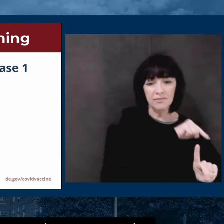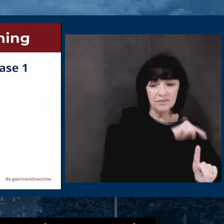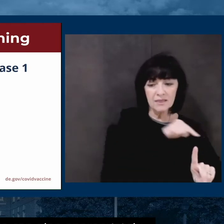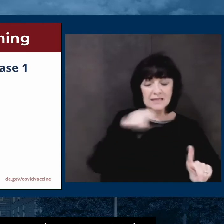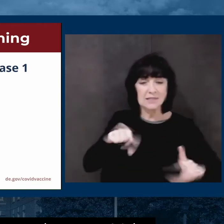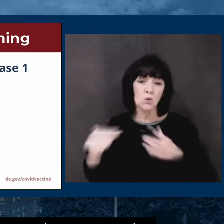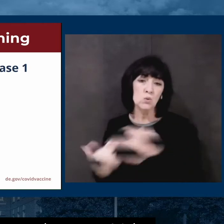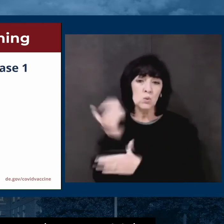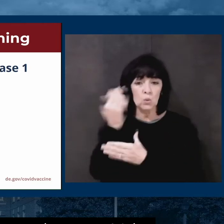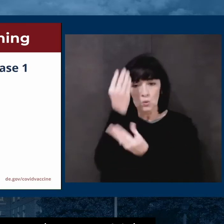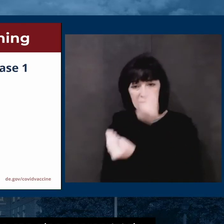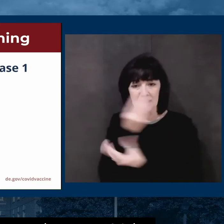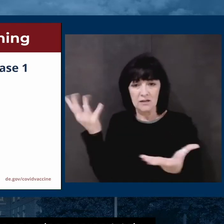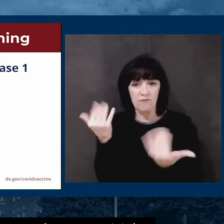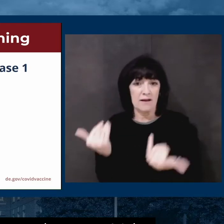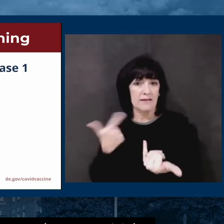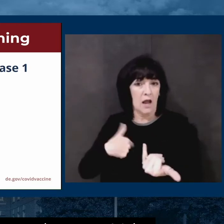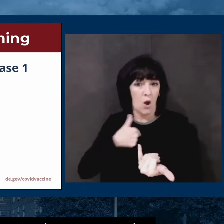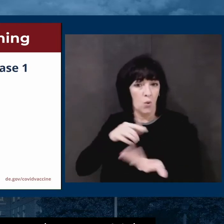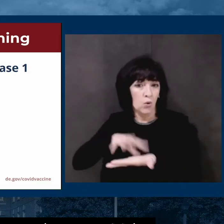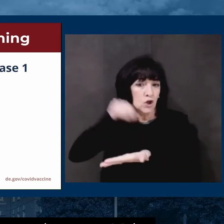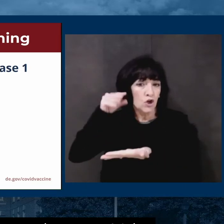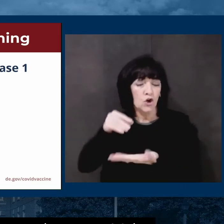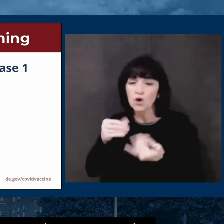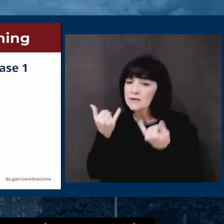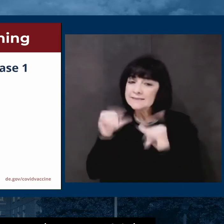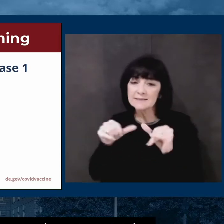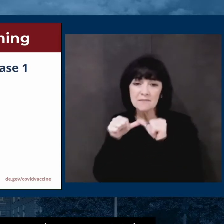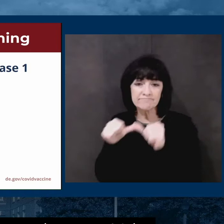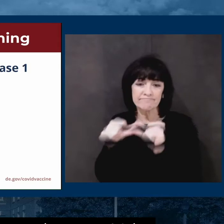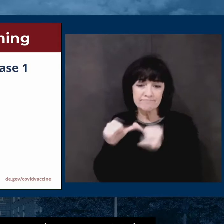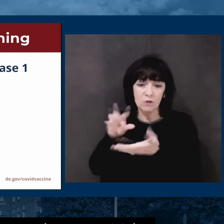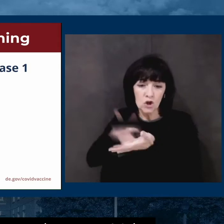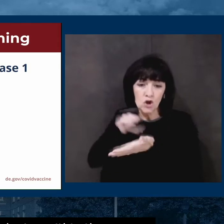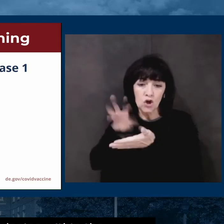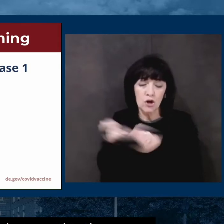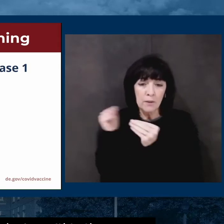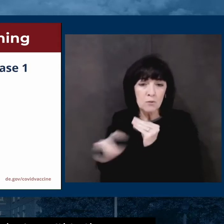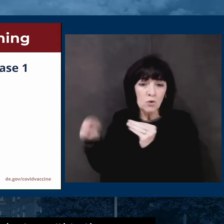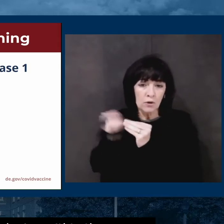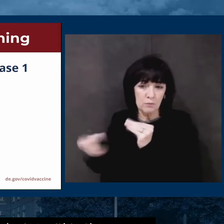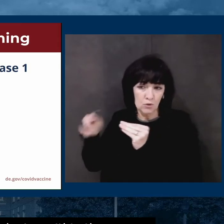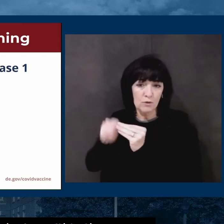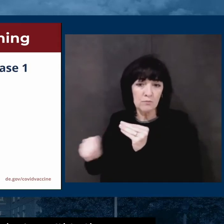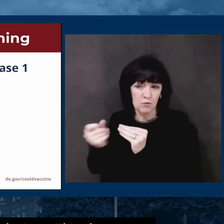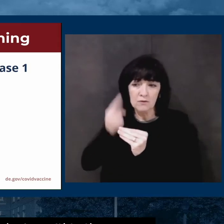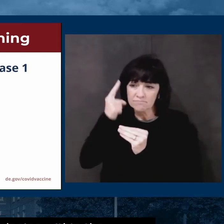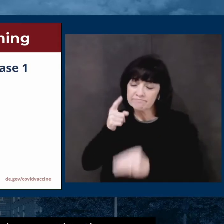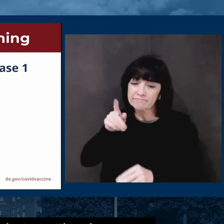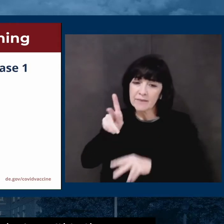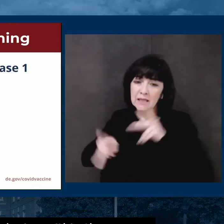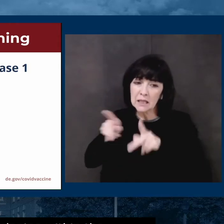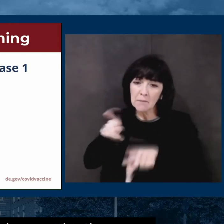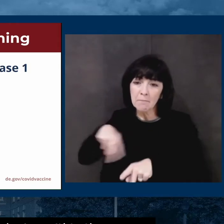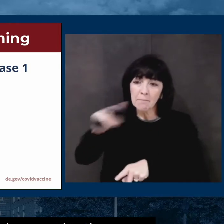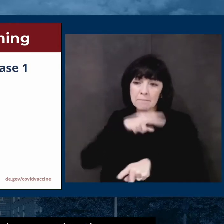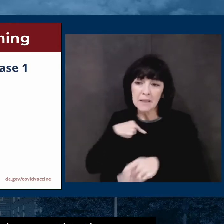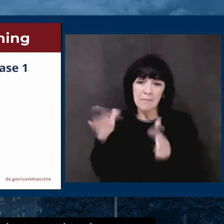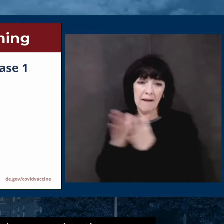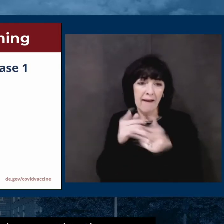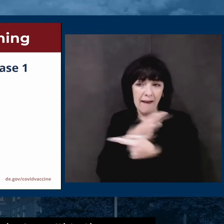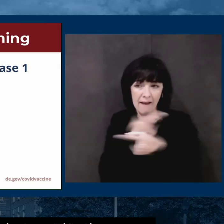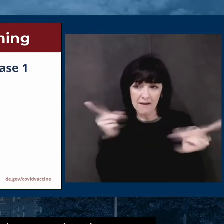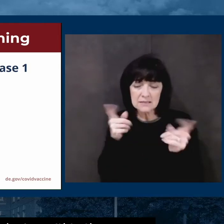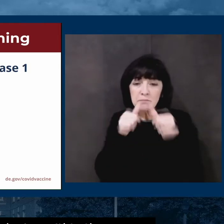our partners. We are very anxious for it to come, and we appreciate everyone's patience in the process. And this is the information that we